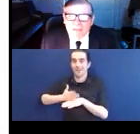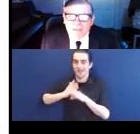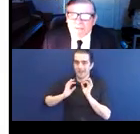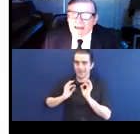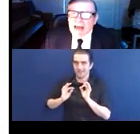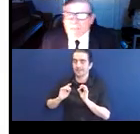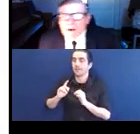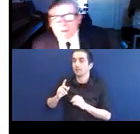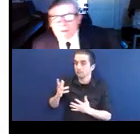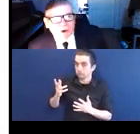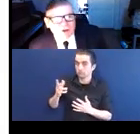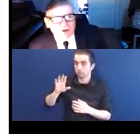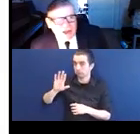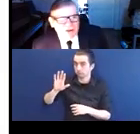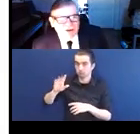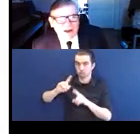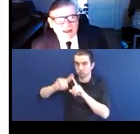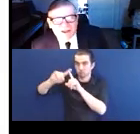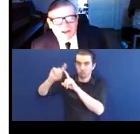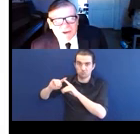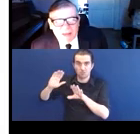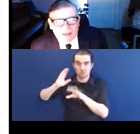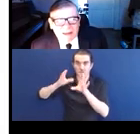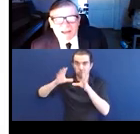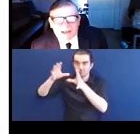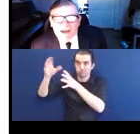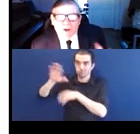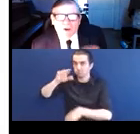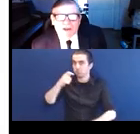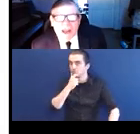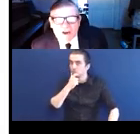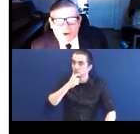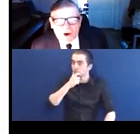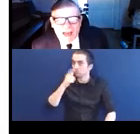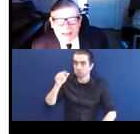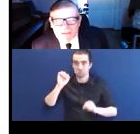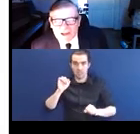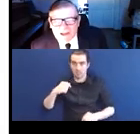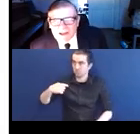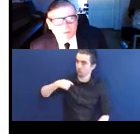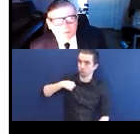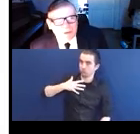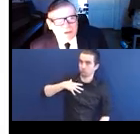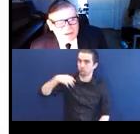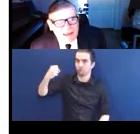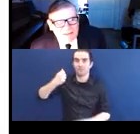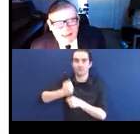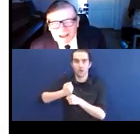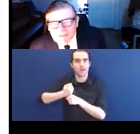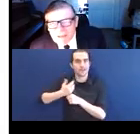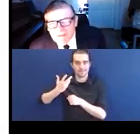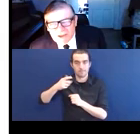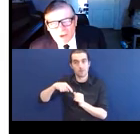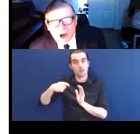by Madhab Memorial Vocational Training Institute in Bangladesh, was not aimed just at disabled people. This was aimed at